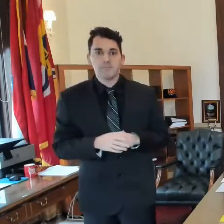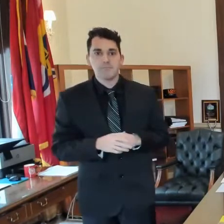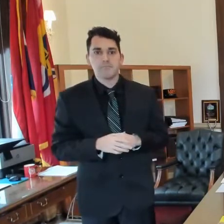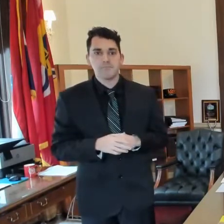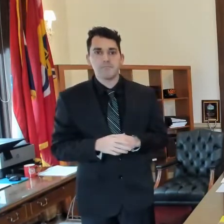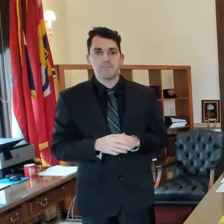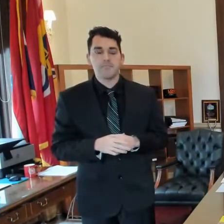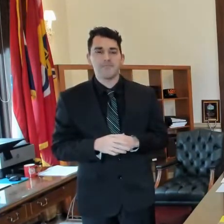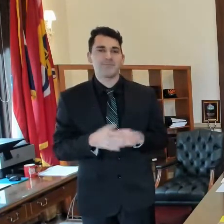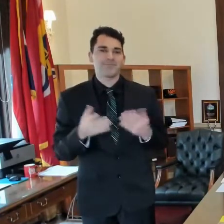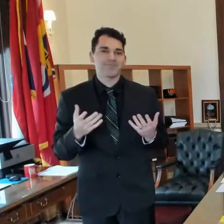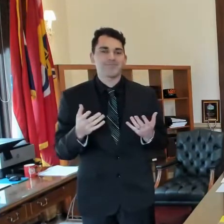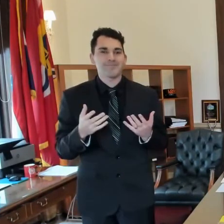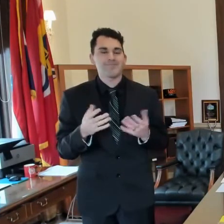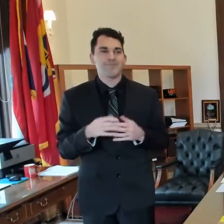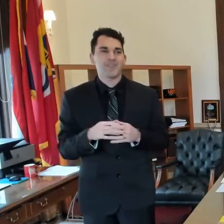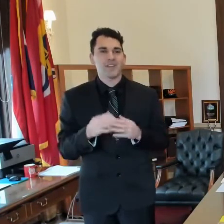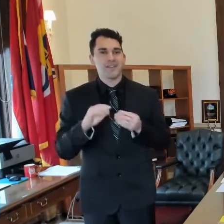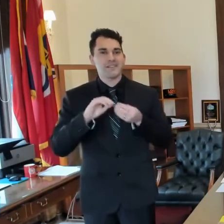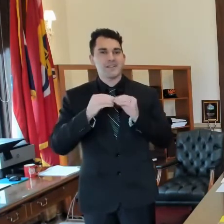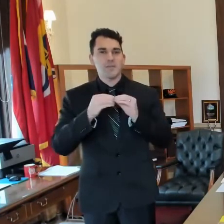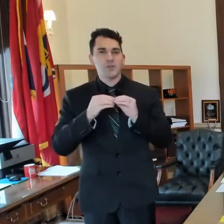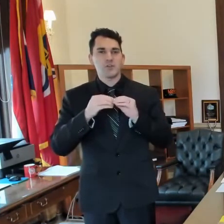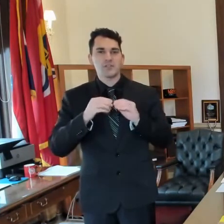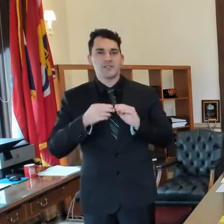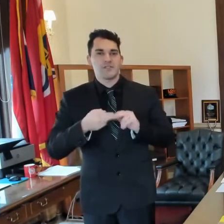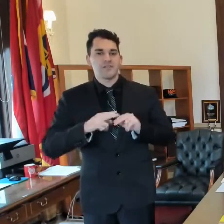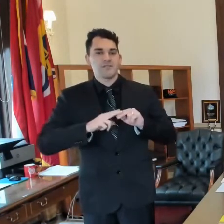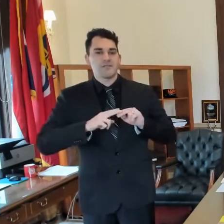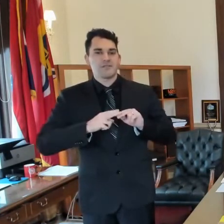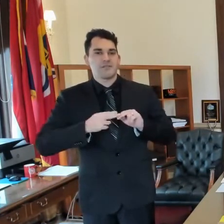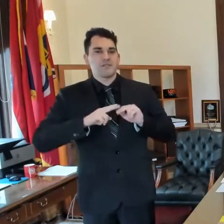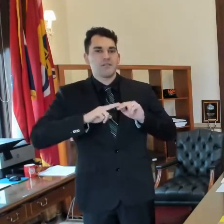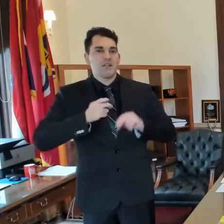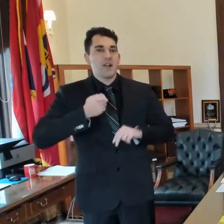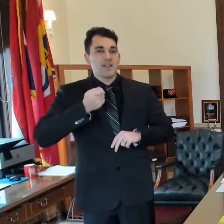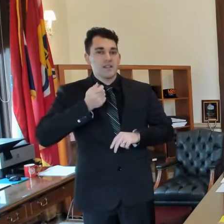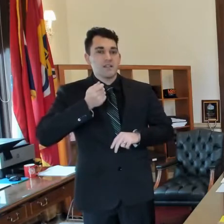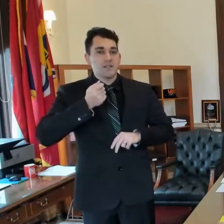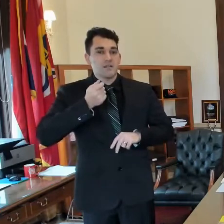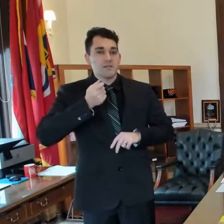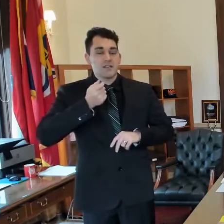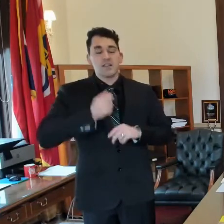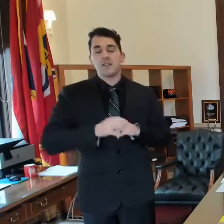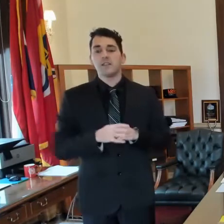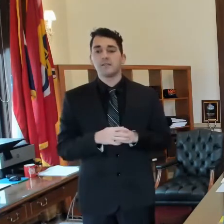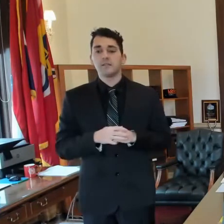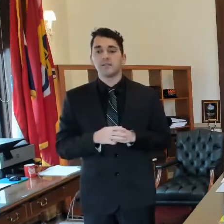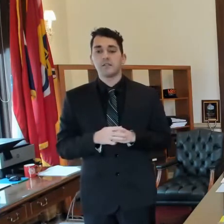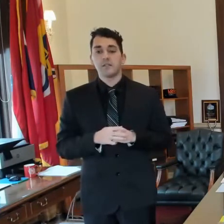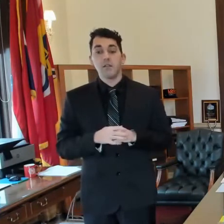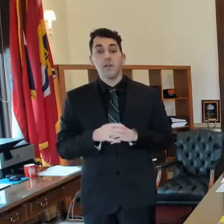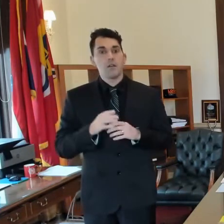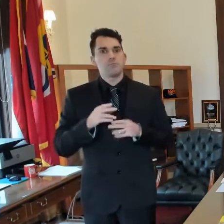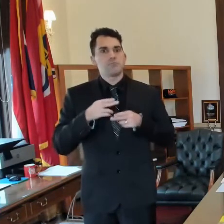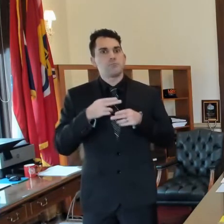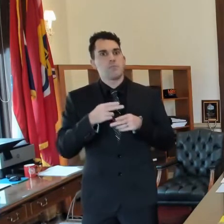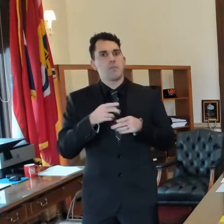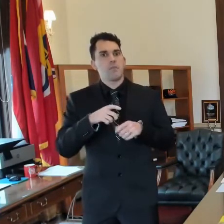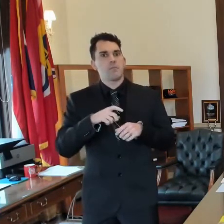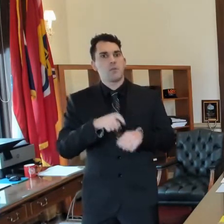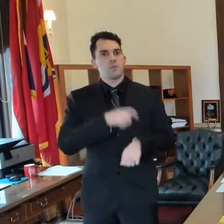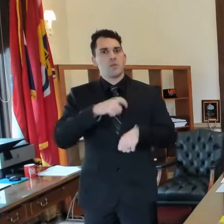are creeping up a little bit, plateauing. We had for a while there a really pretty steep decline